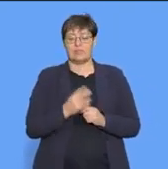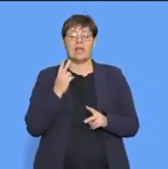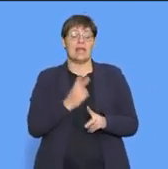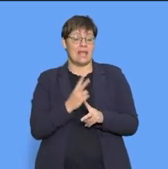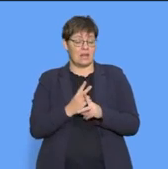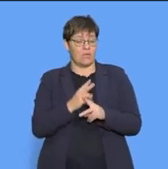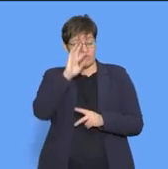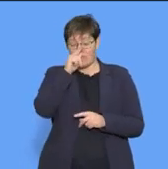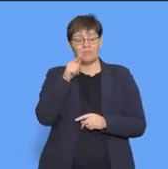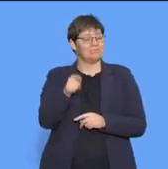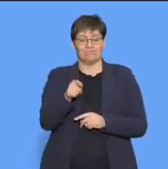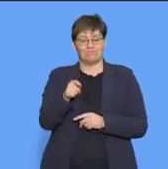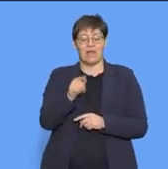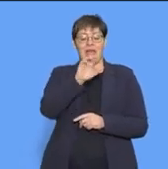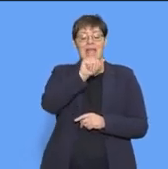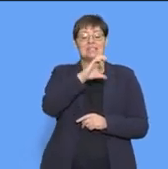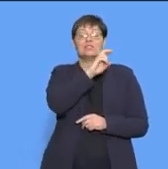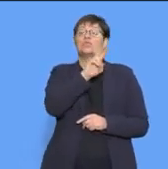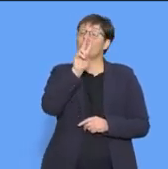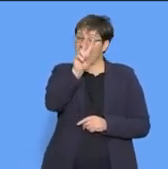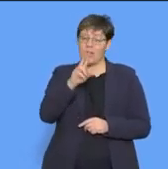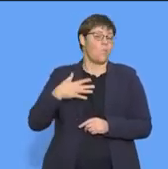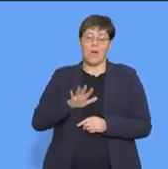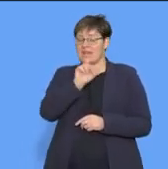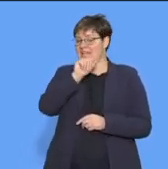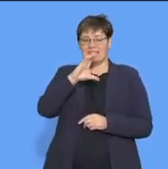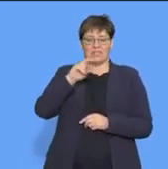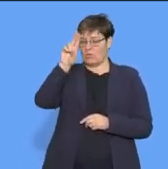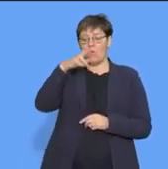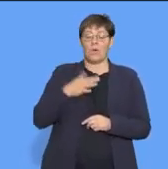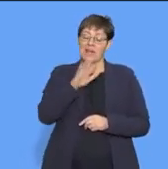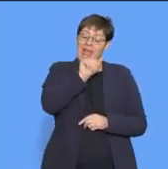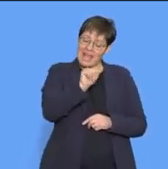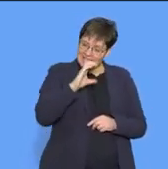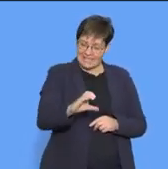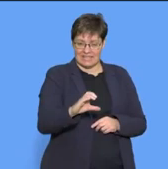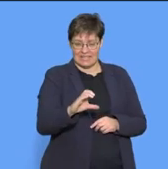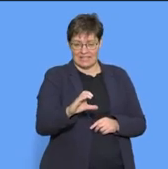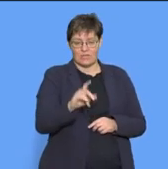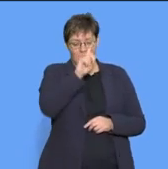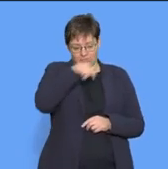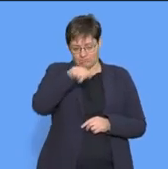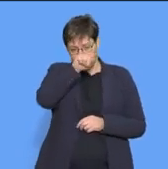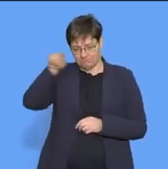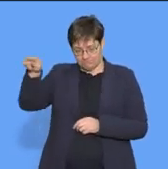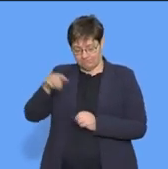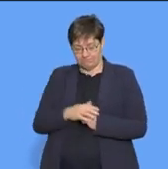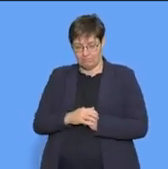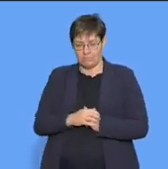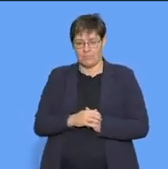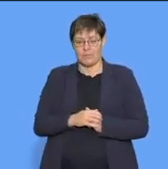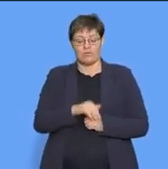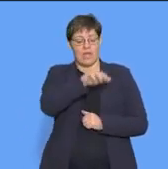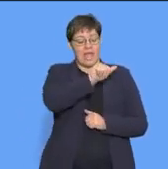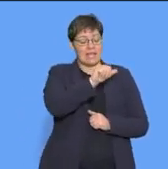2908,935. Now again, remember, this is the value for AC squared. We want to find AC, so we need to